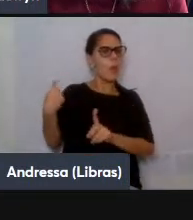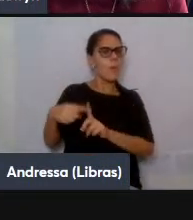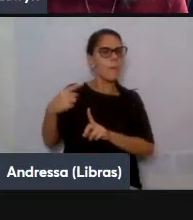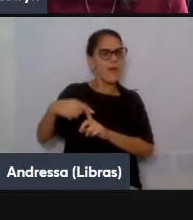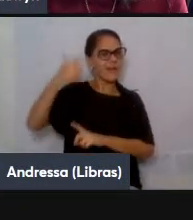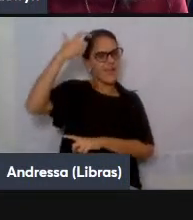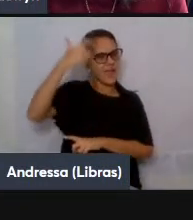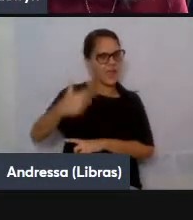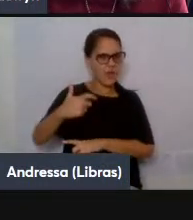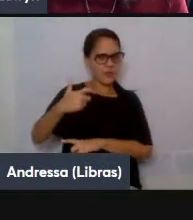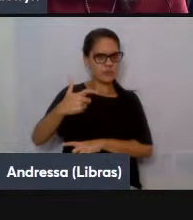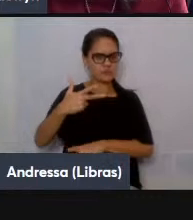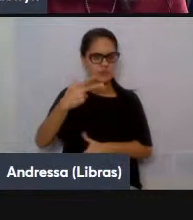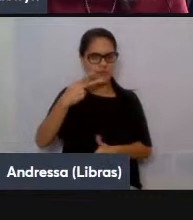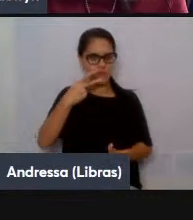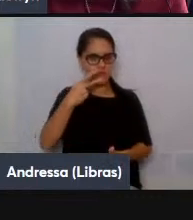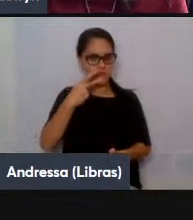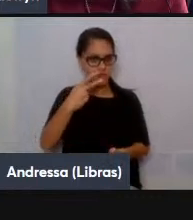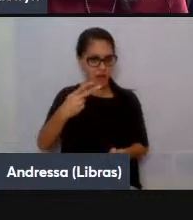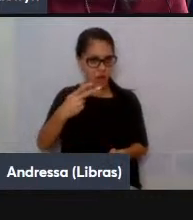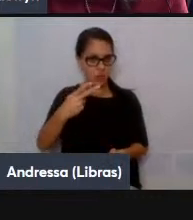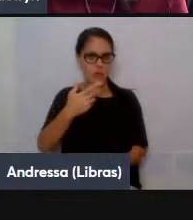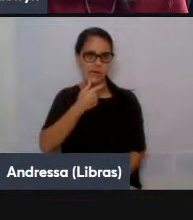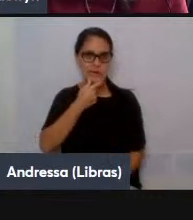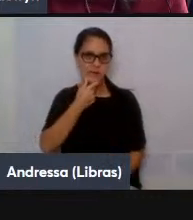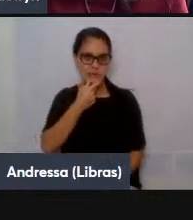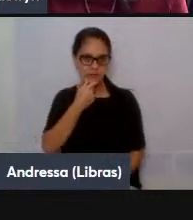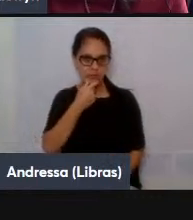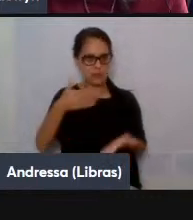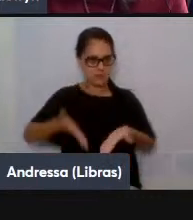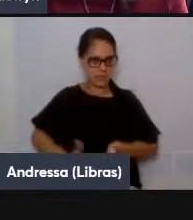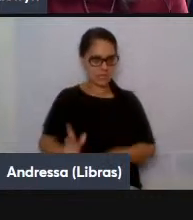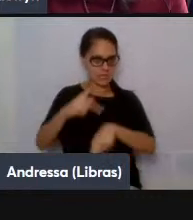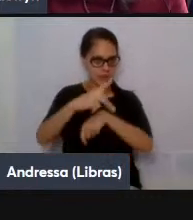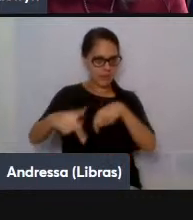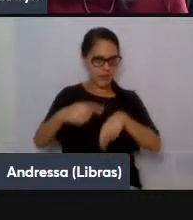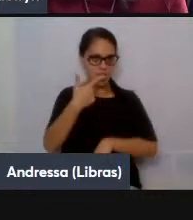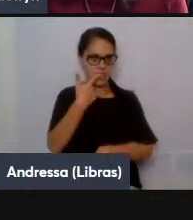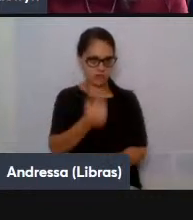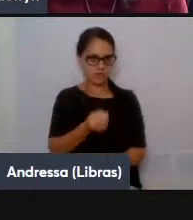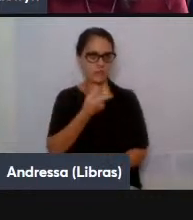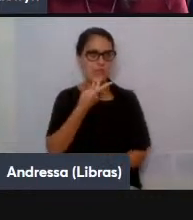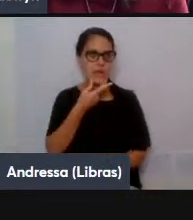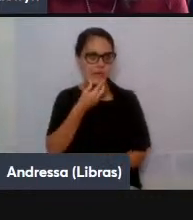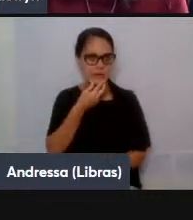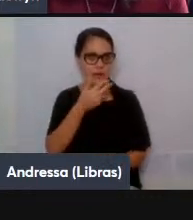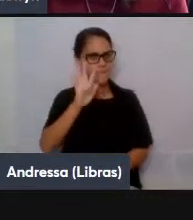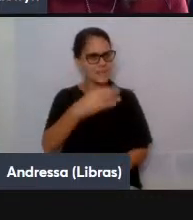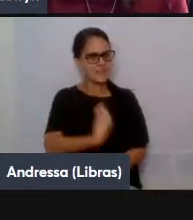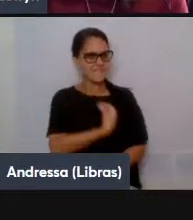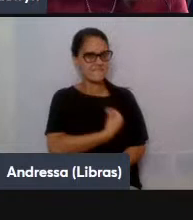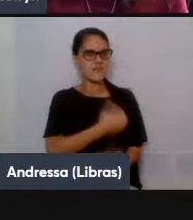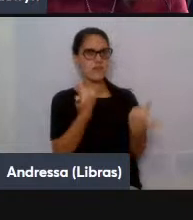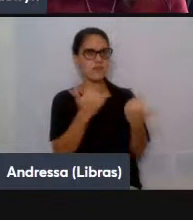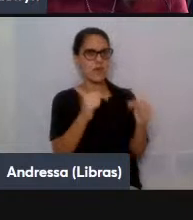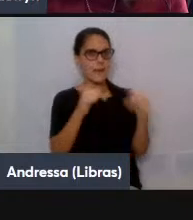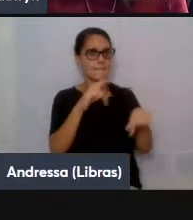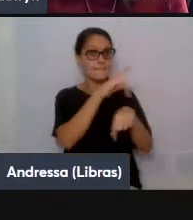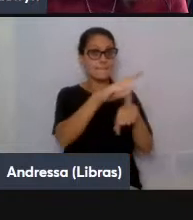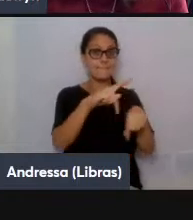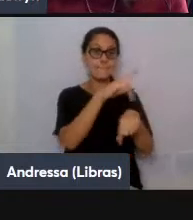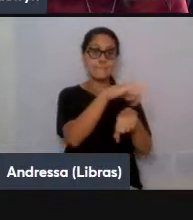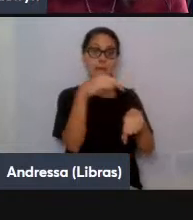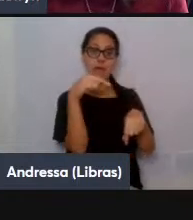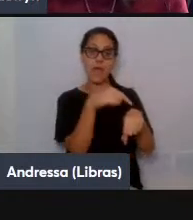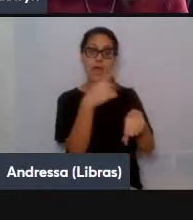uma falante nativa da língua inglesa, mas eu vivo e trabalho em um país